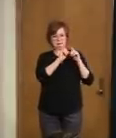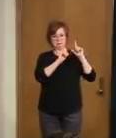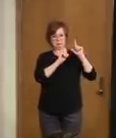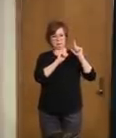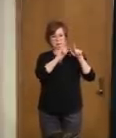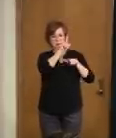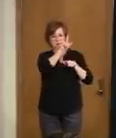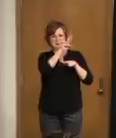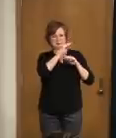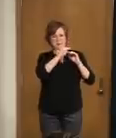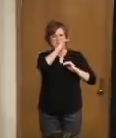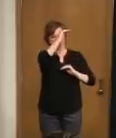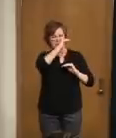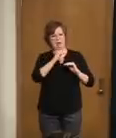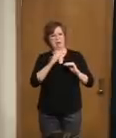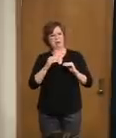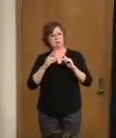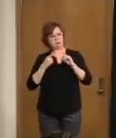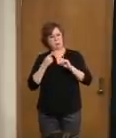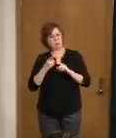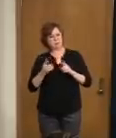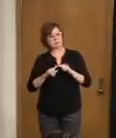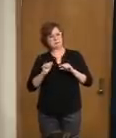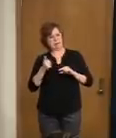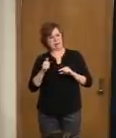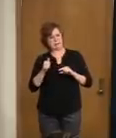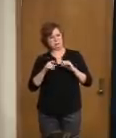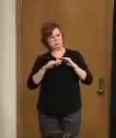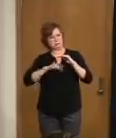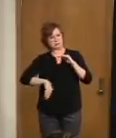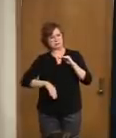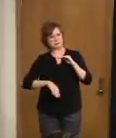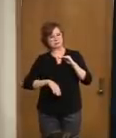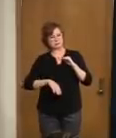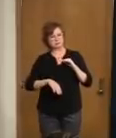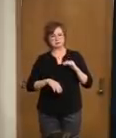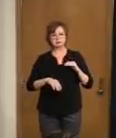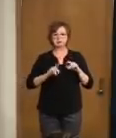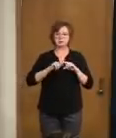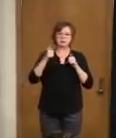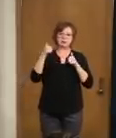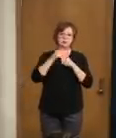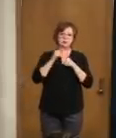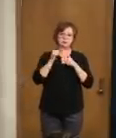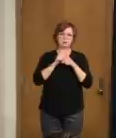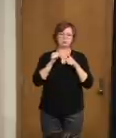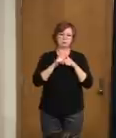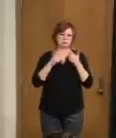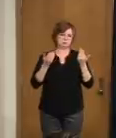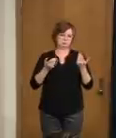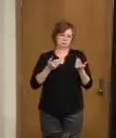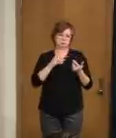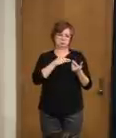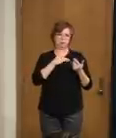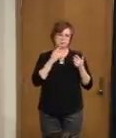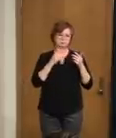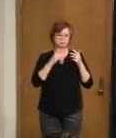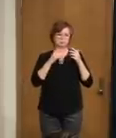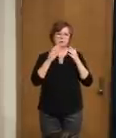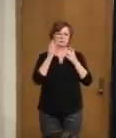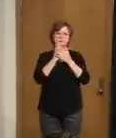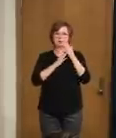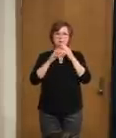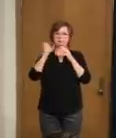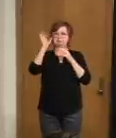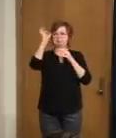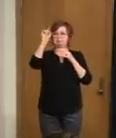And it is very high in different parts of the province, but with smaller populations it can fluctuate quite a bit. And our active case